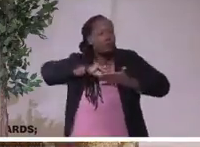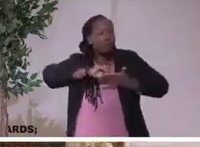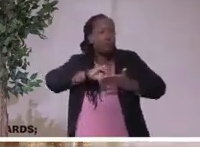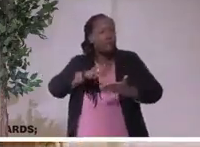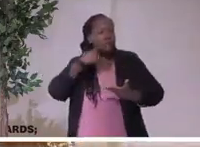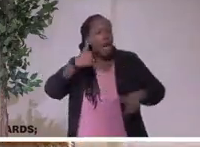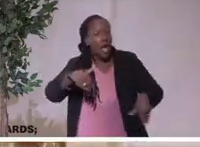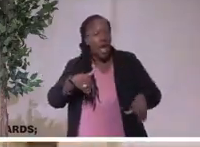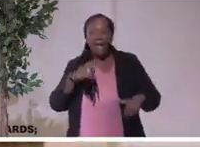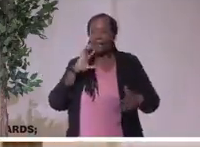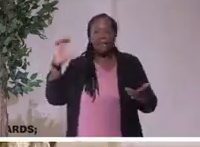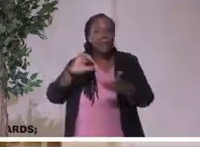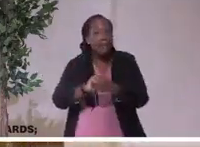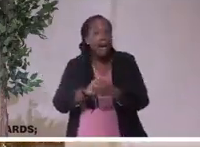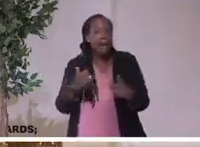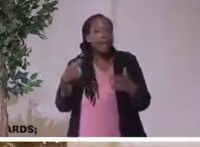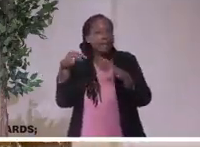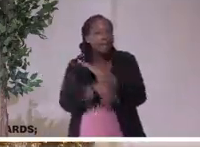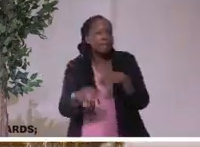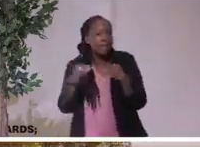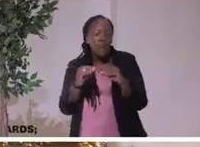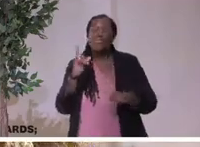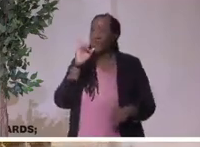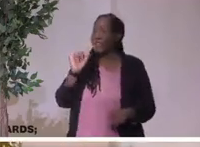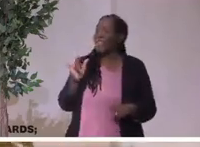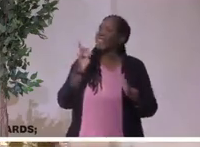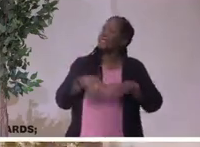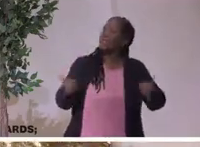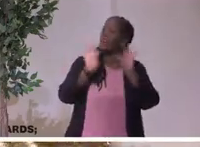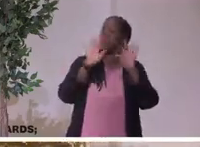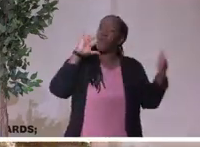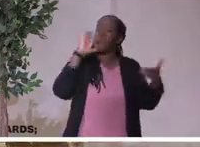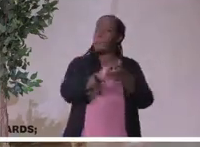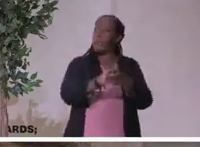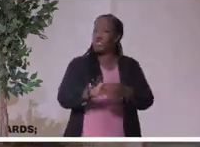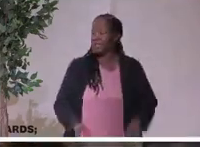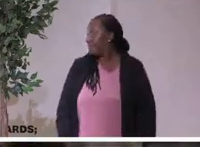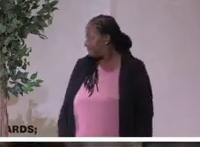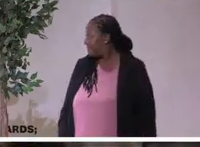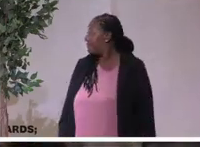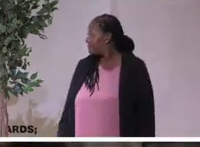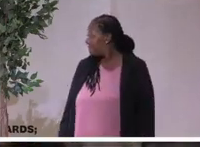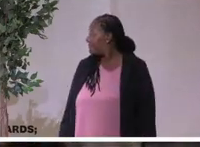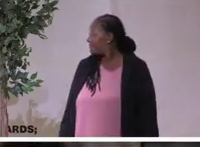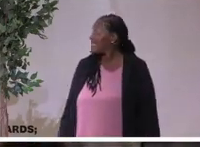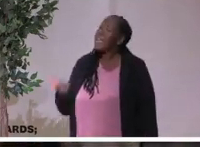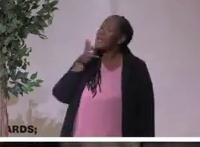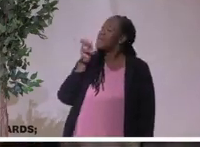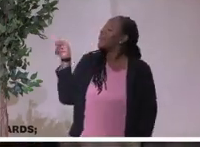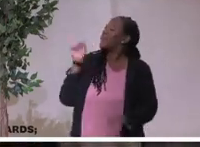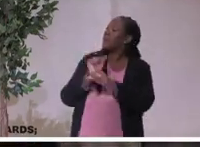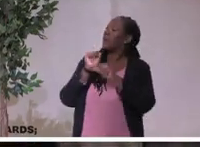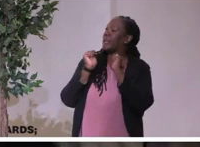hey, let's collab. So I think it's accessibility and definitely a lot of collaborations. Same with you, Jack. So who are you working with to help reconcile